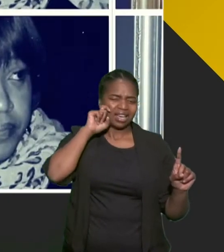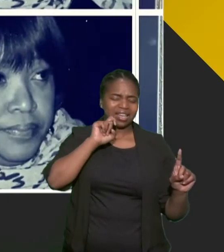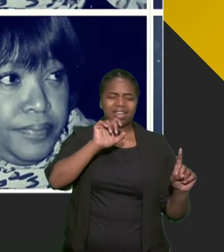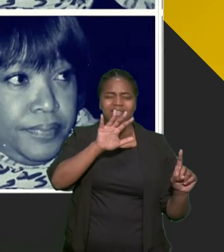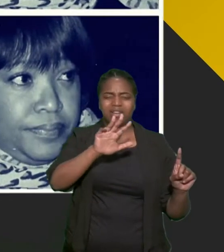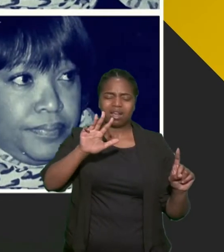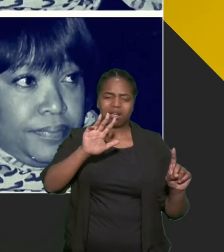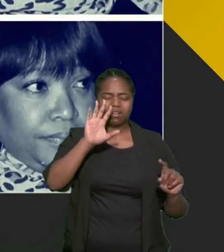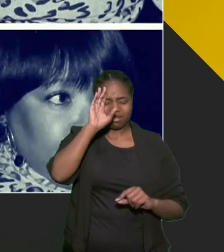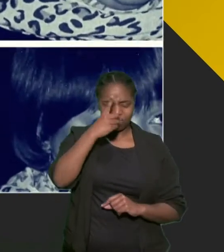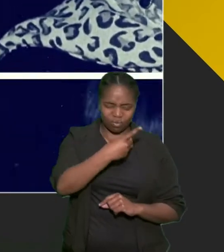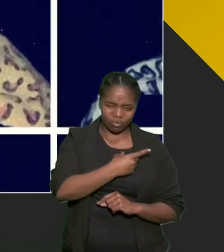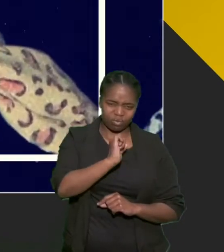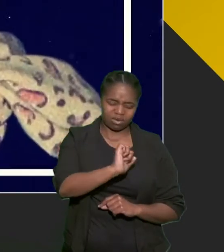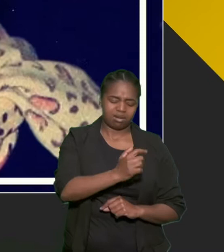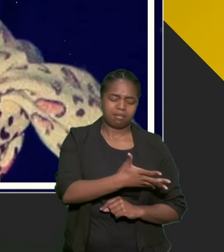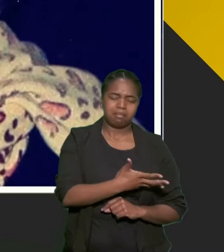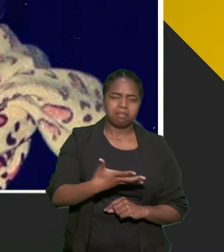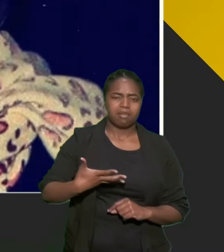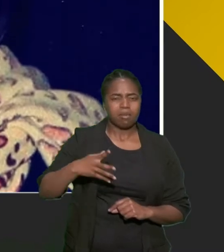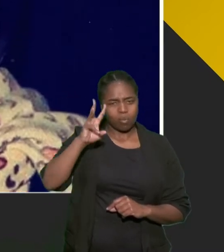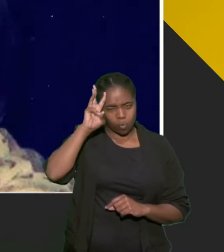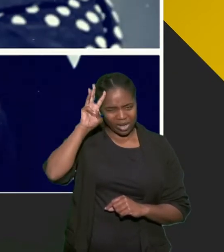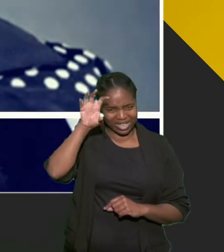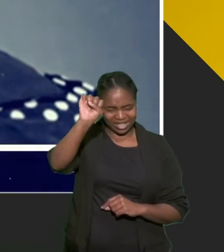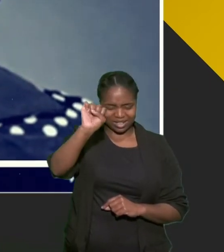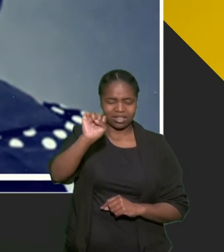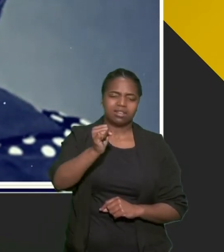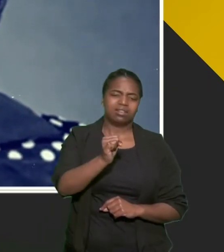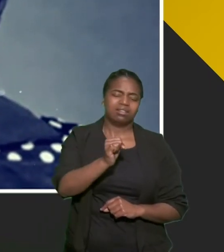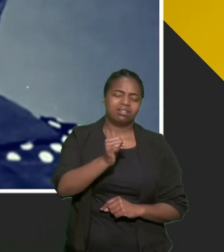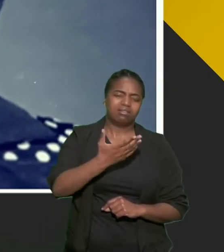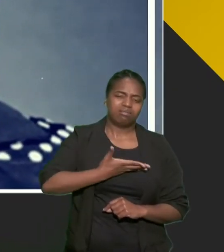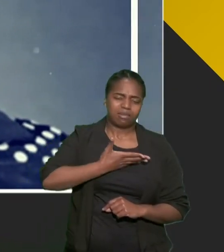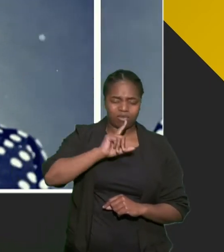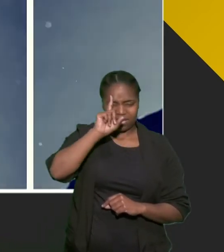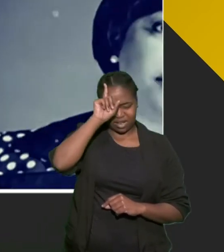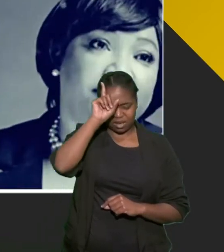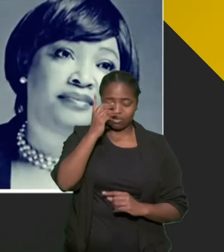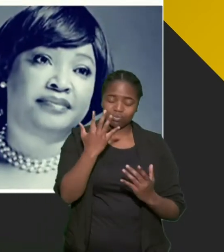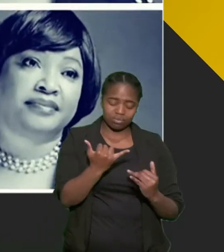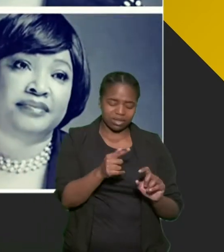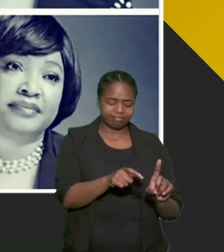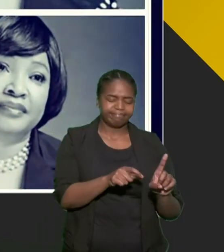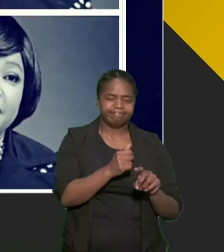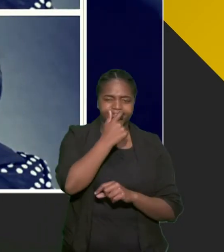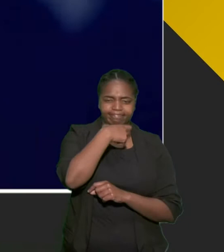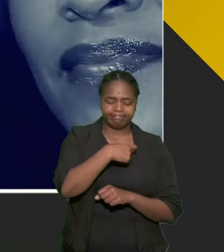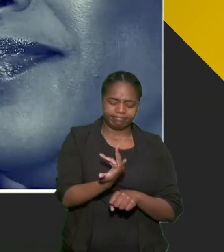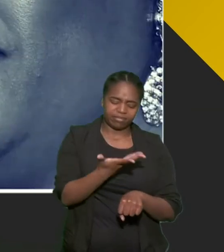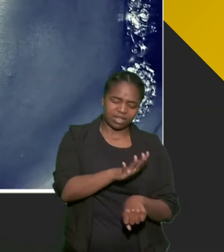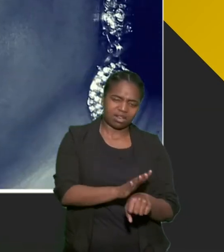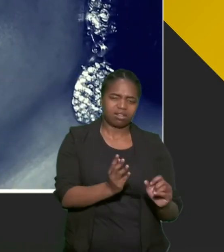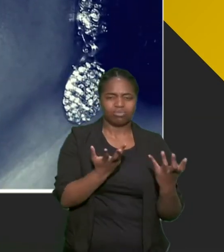the daughter of the former and late Dr. Nelson Mandela, as we're still in the month of Mandela Month celebrating his life today. It's sad that ukuthi sizwe